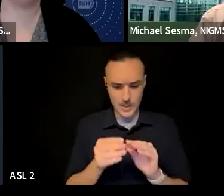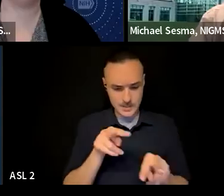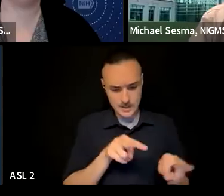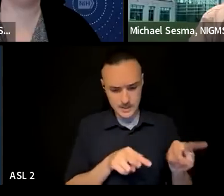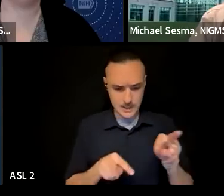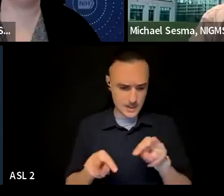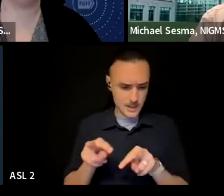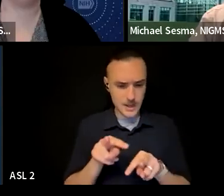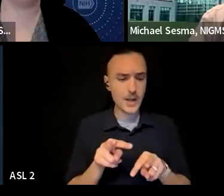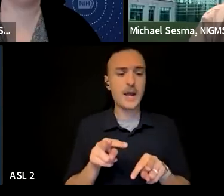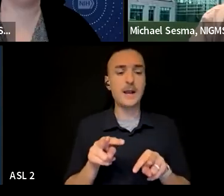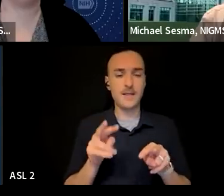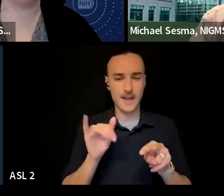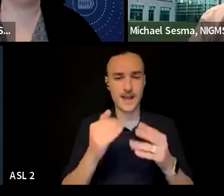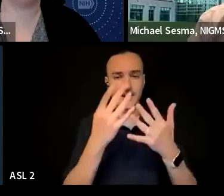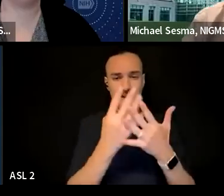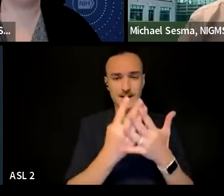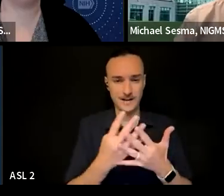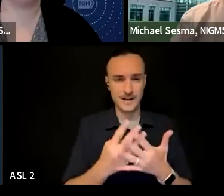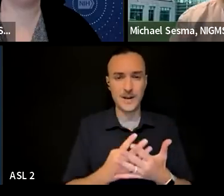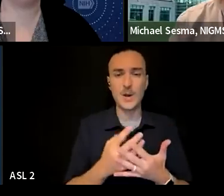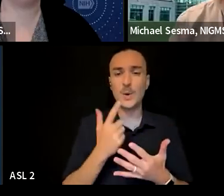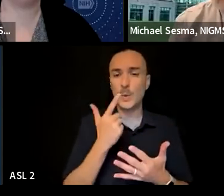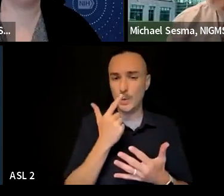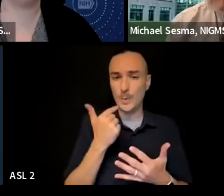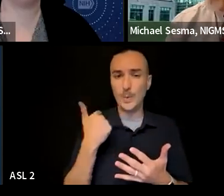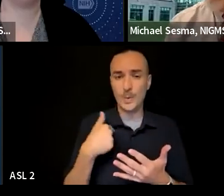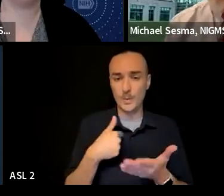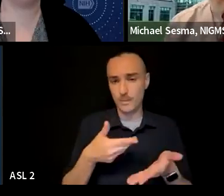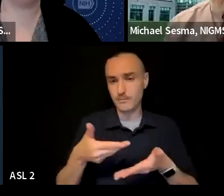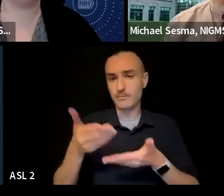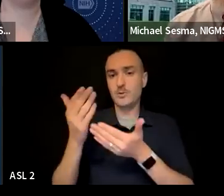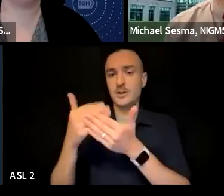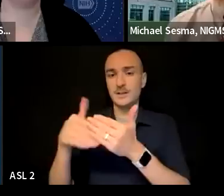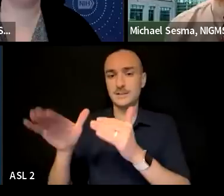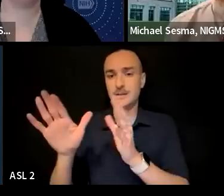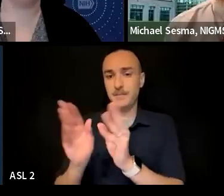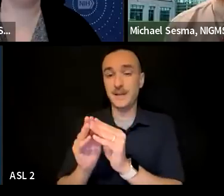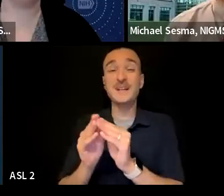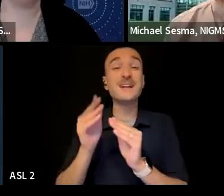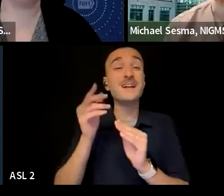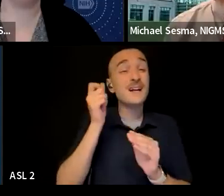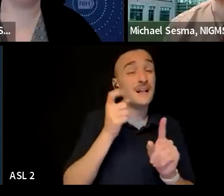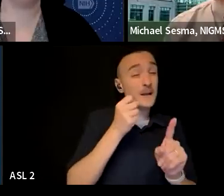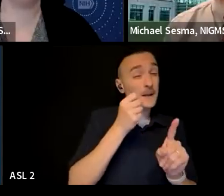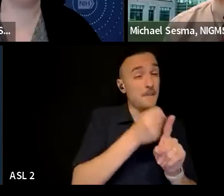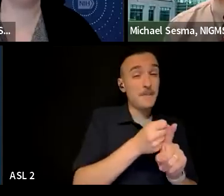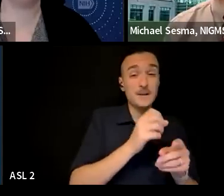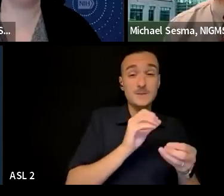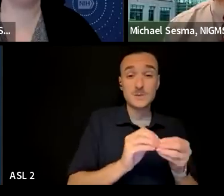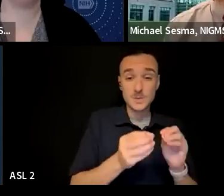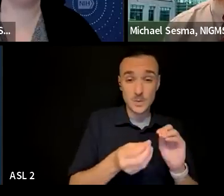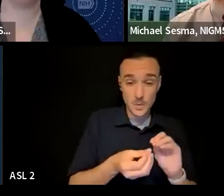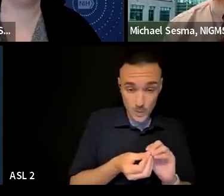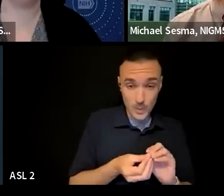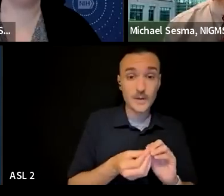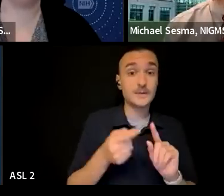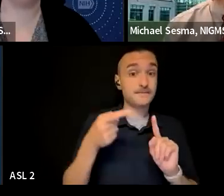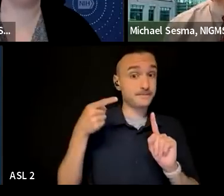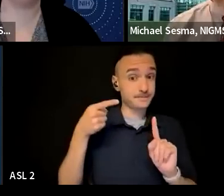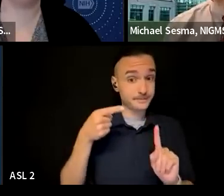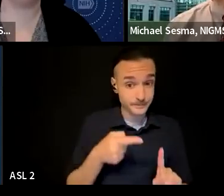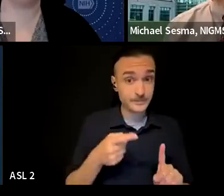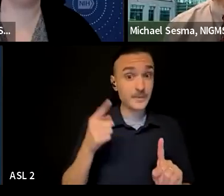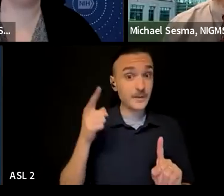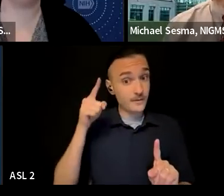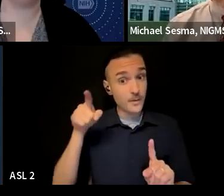meeting. So that's a big misconception somehow, is an impact score is given to those applications that are discussed at the meeting. And then